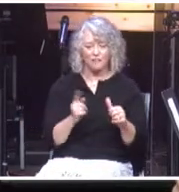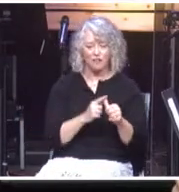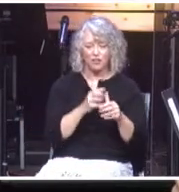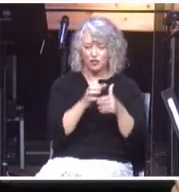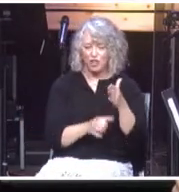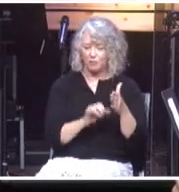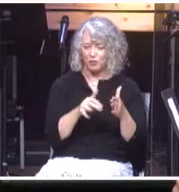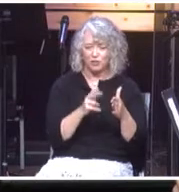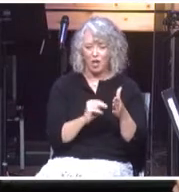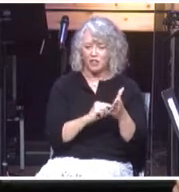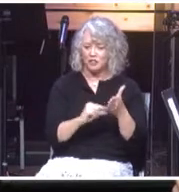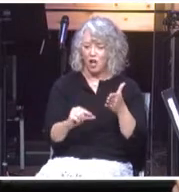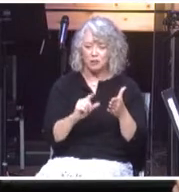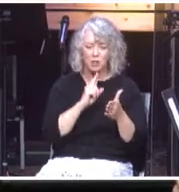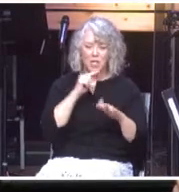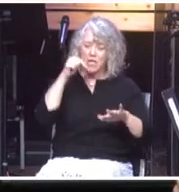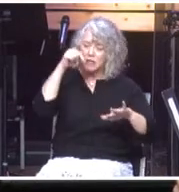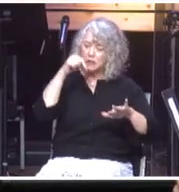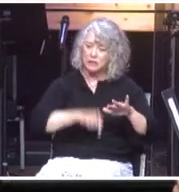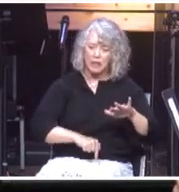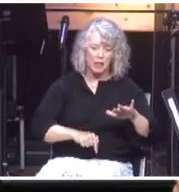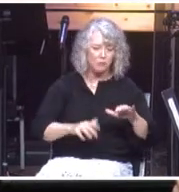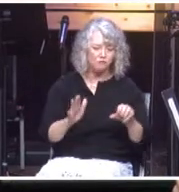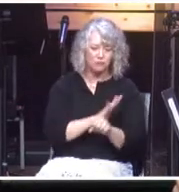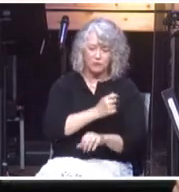Gospel, it is very deep.